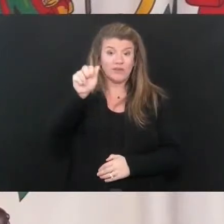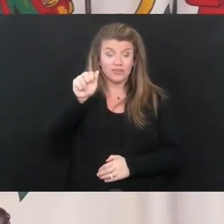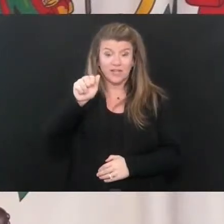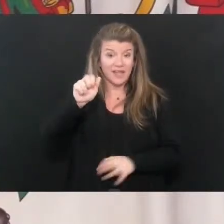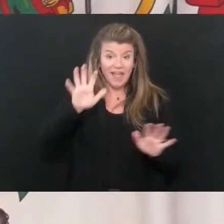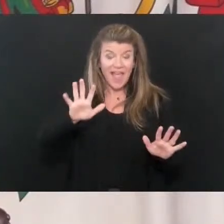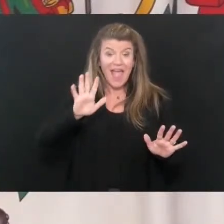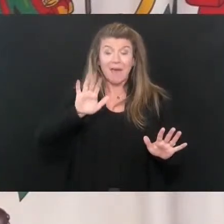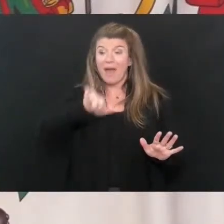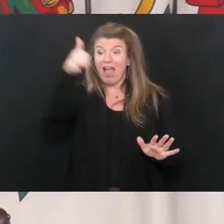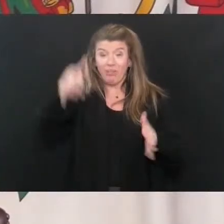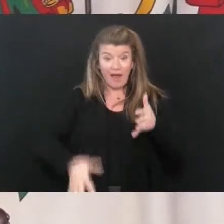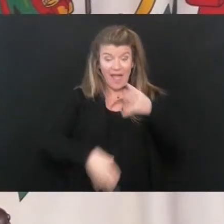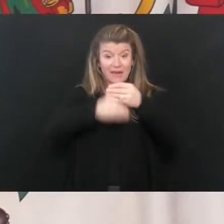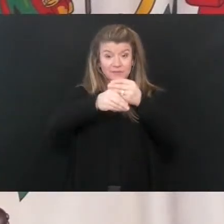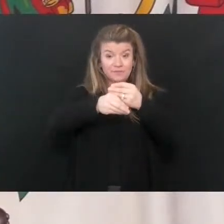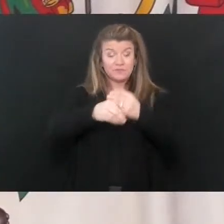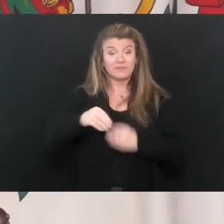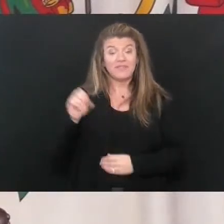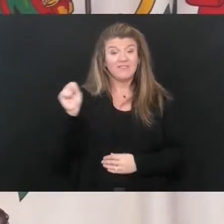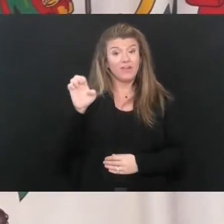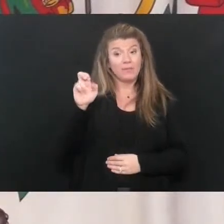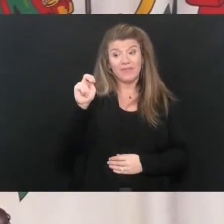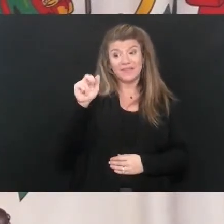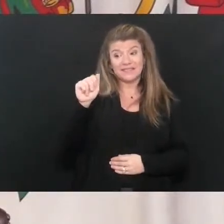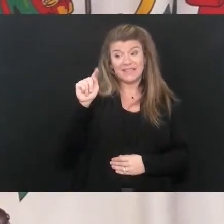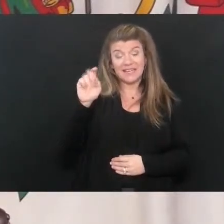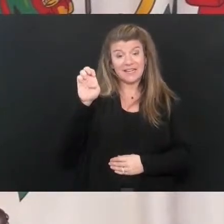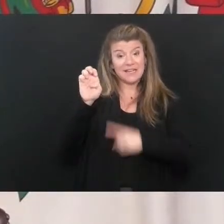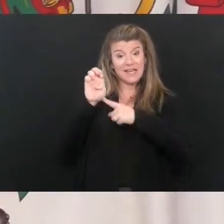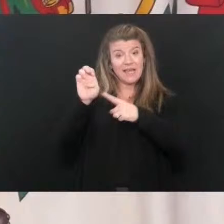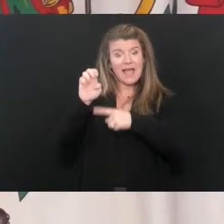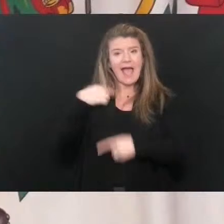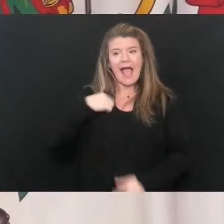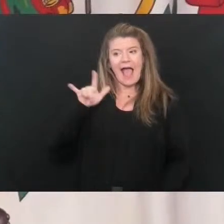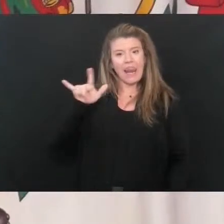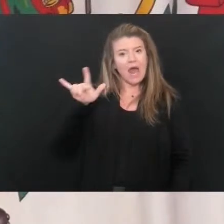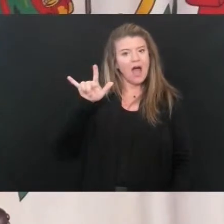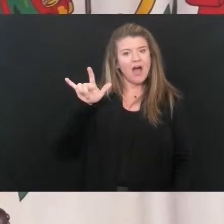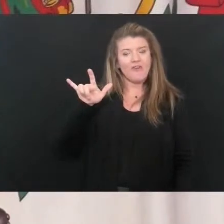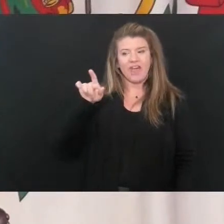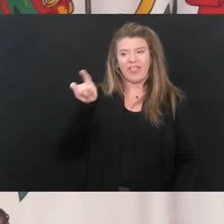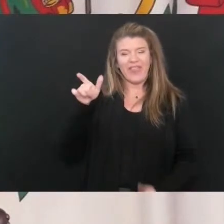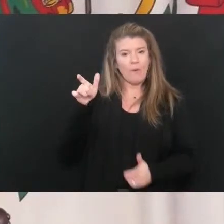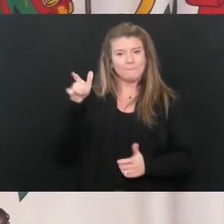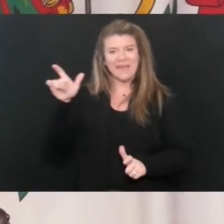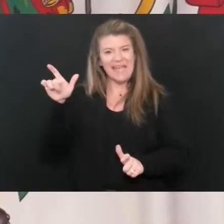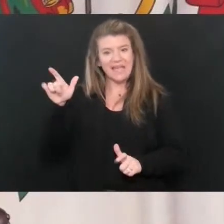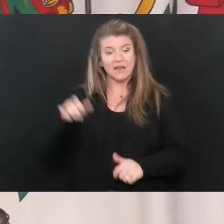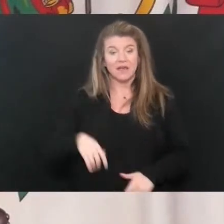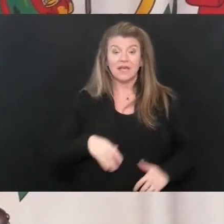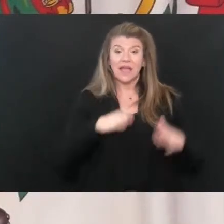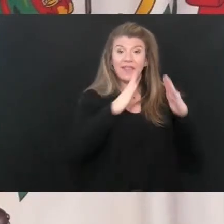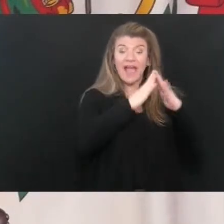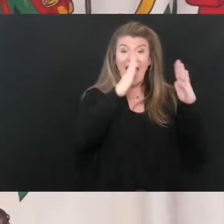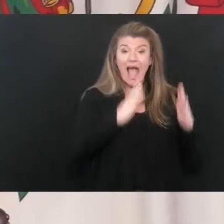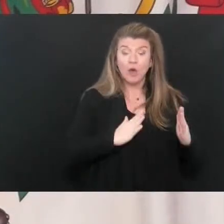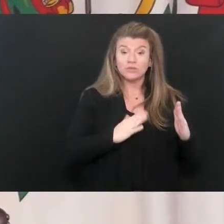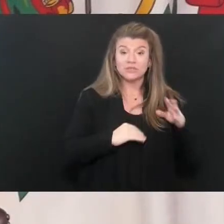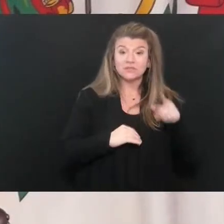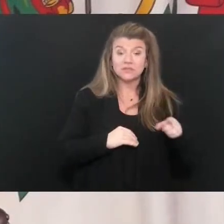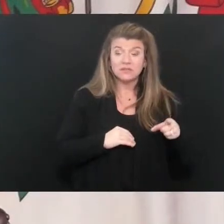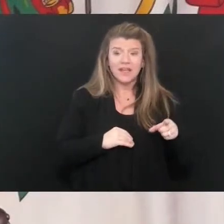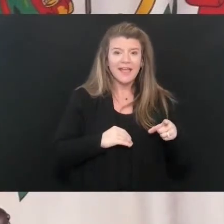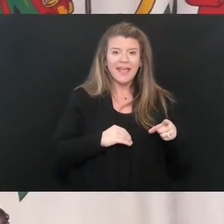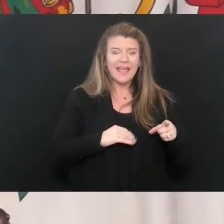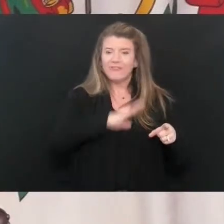is just this. From the Senate side, I love the fact that they went big. From the House side, if you're not